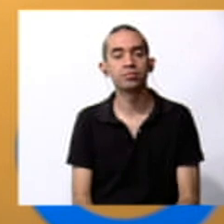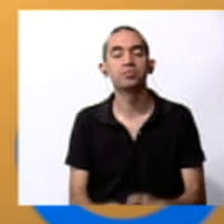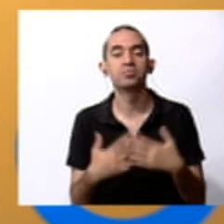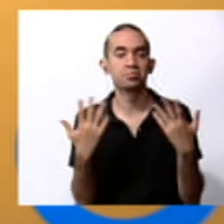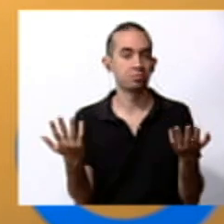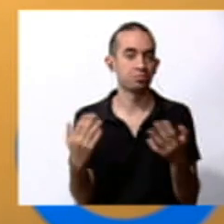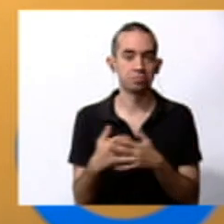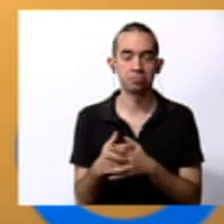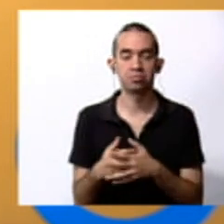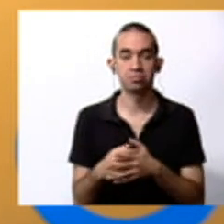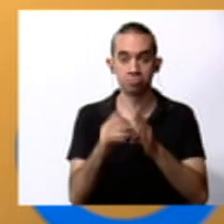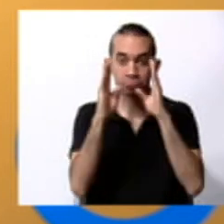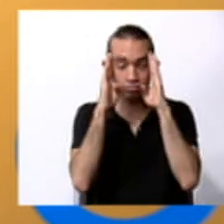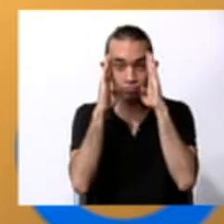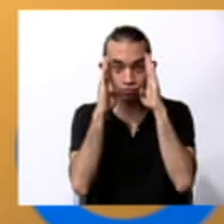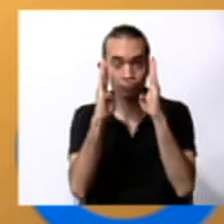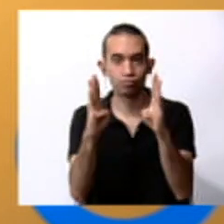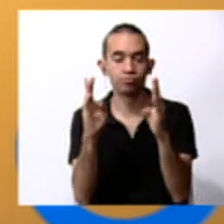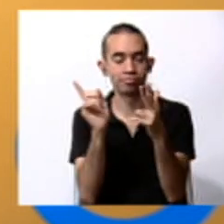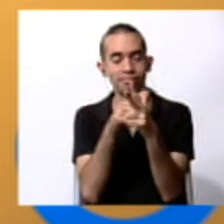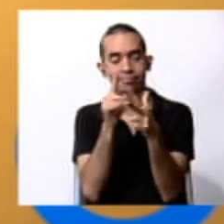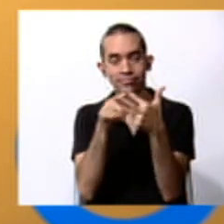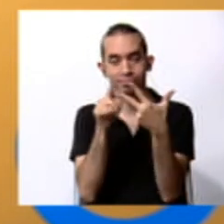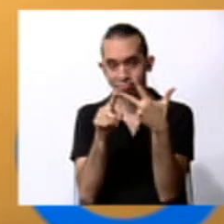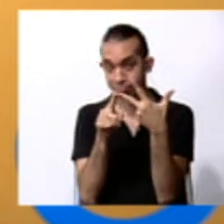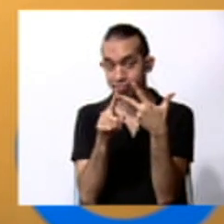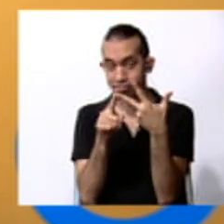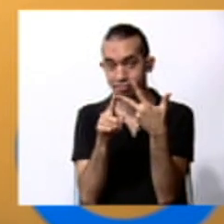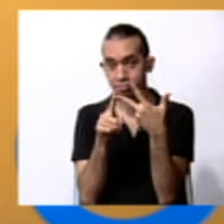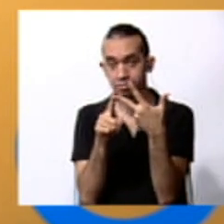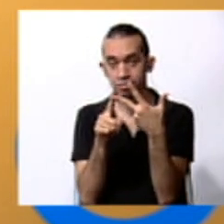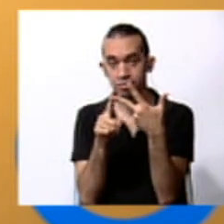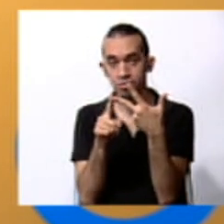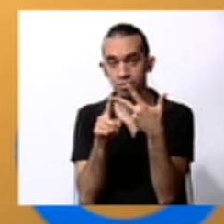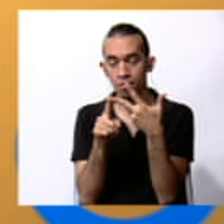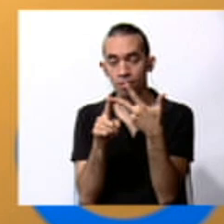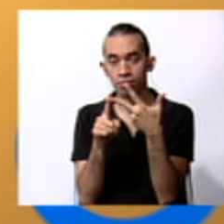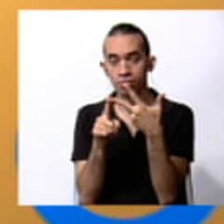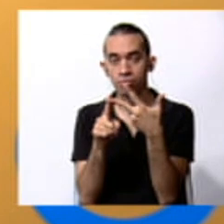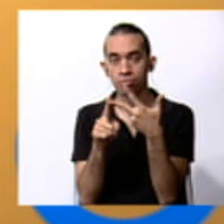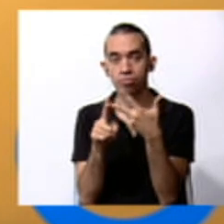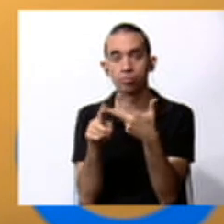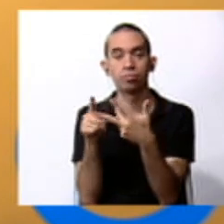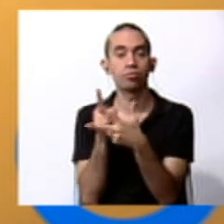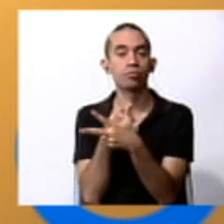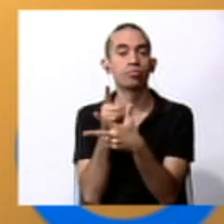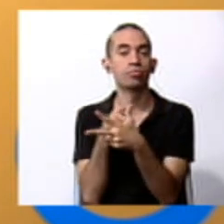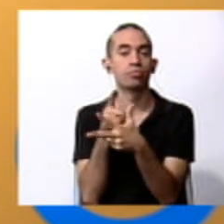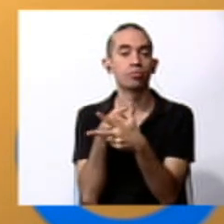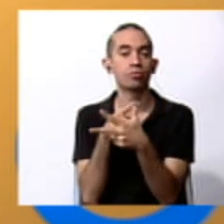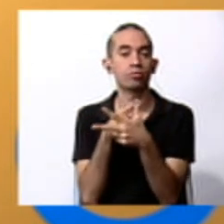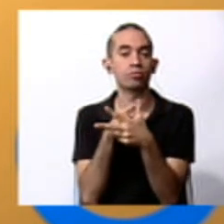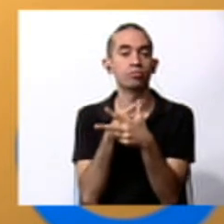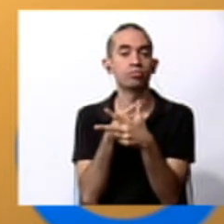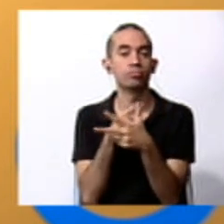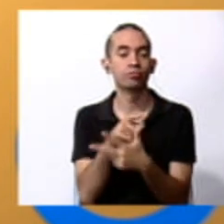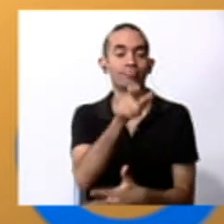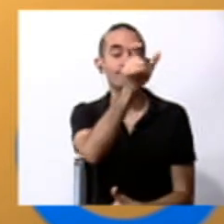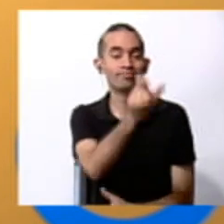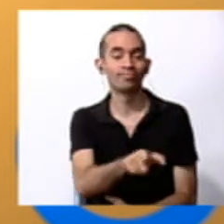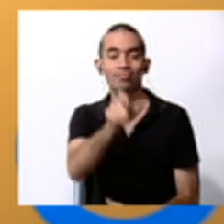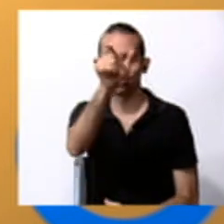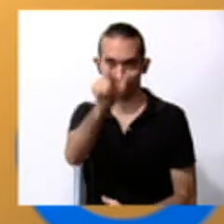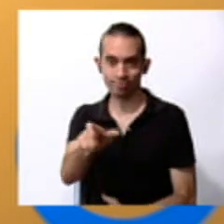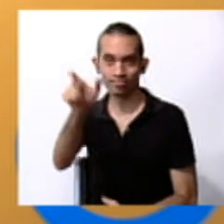have to pay attention to three things. You have to take a look at the characters of this